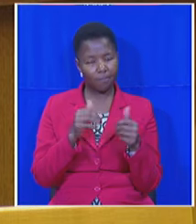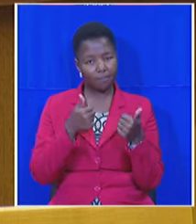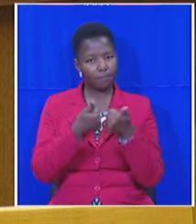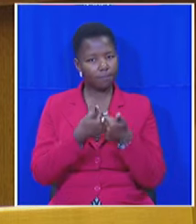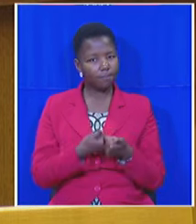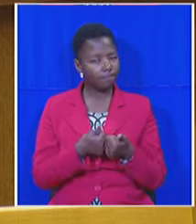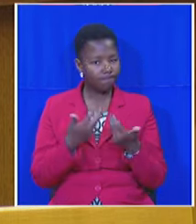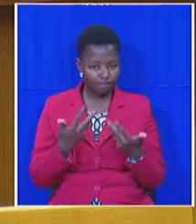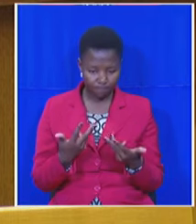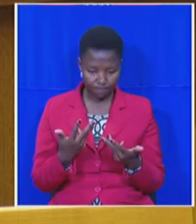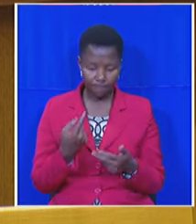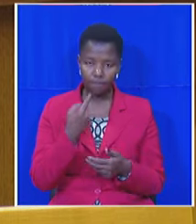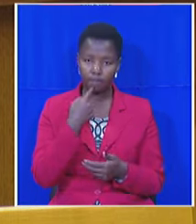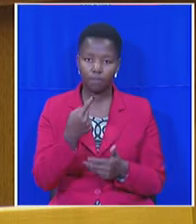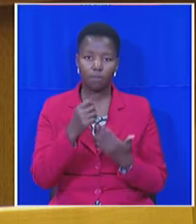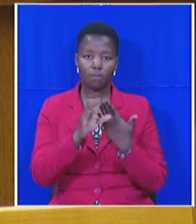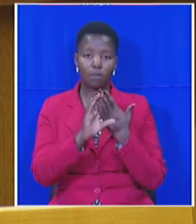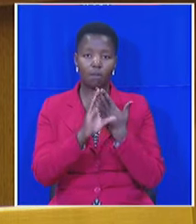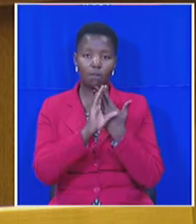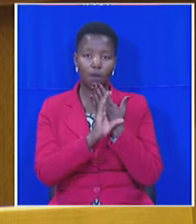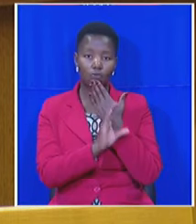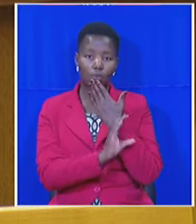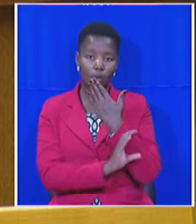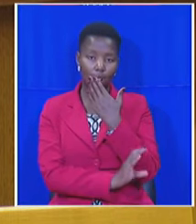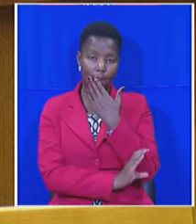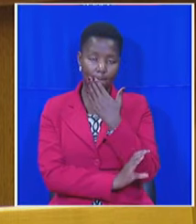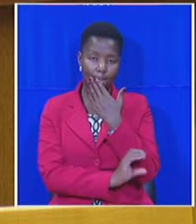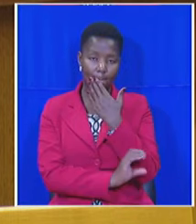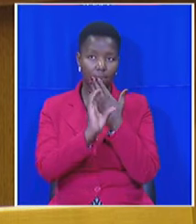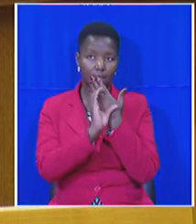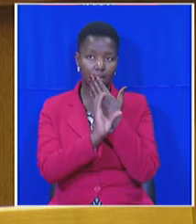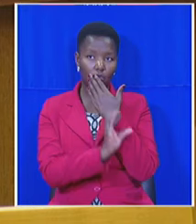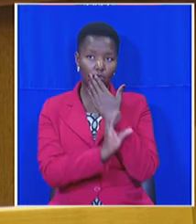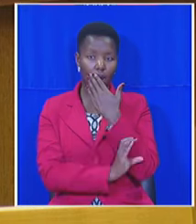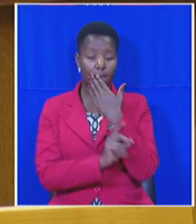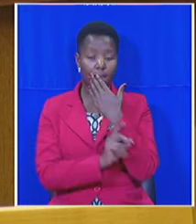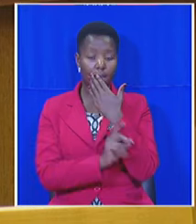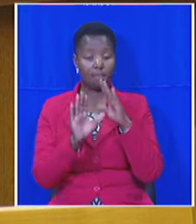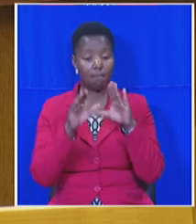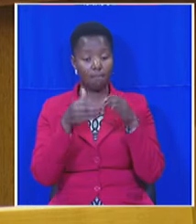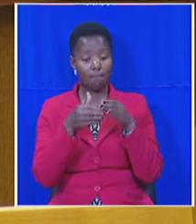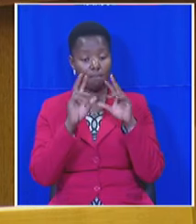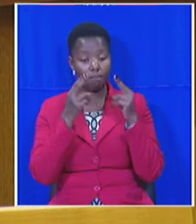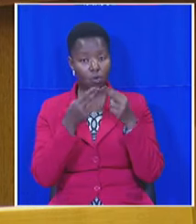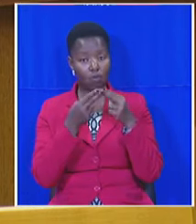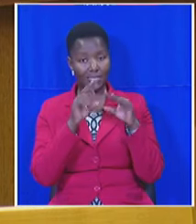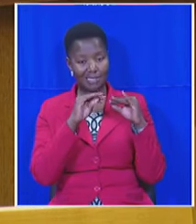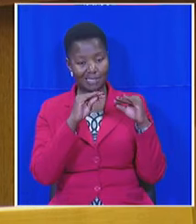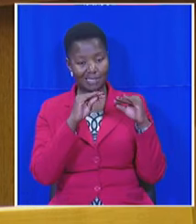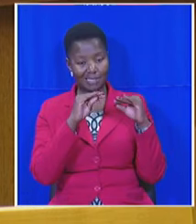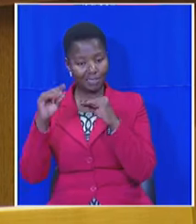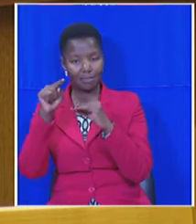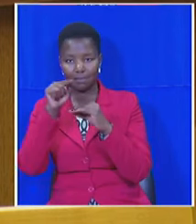that the issue of the curriculum. We find that a lot of the curriculum in these tertiary